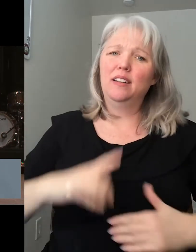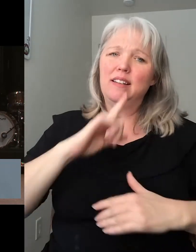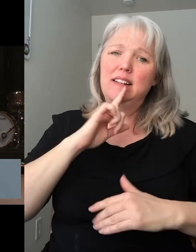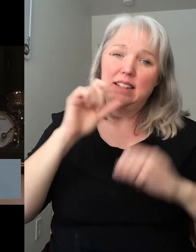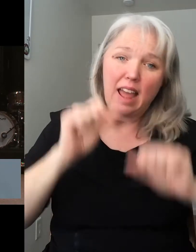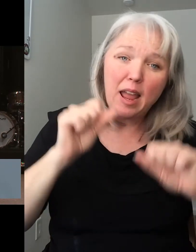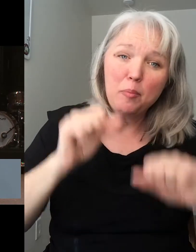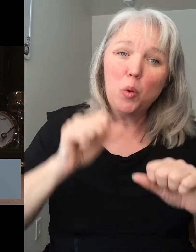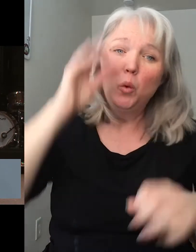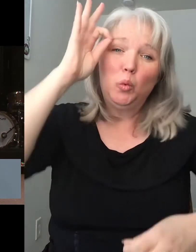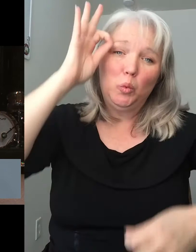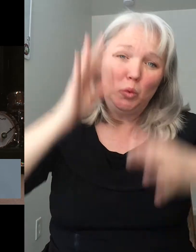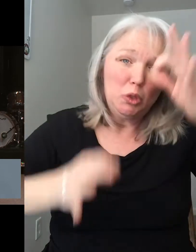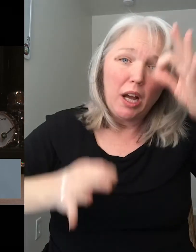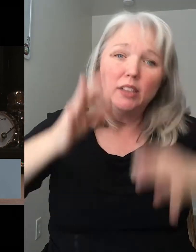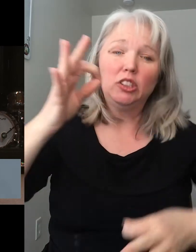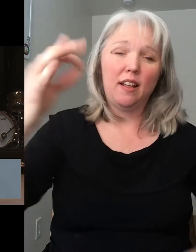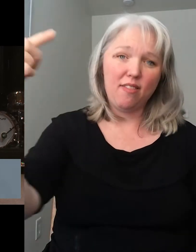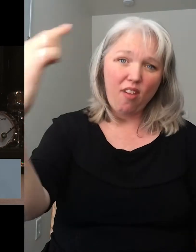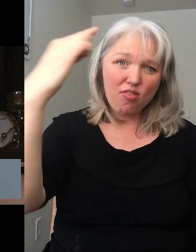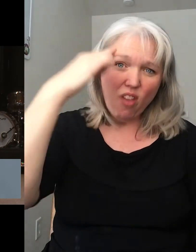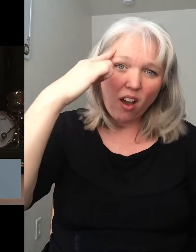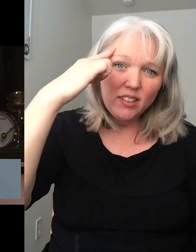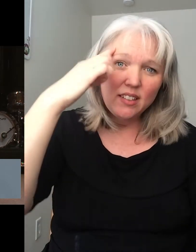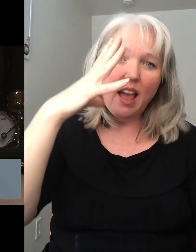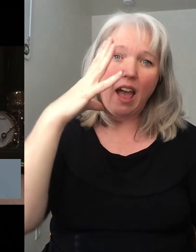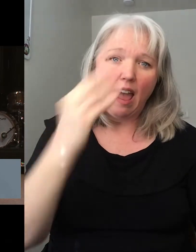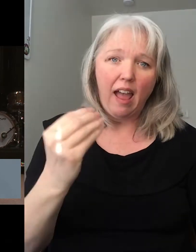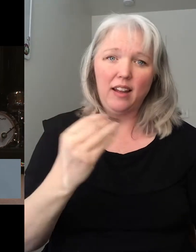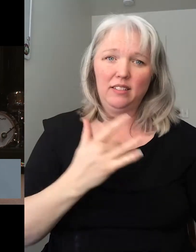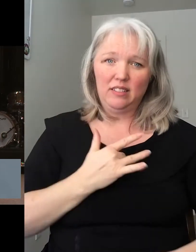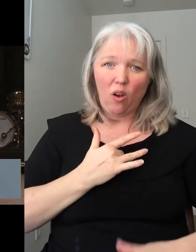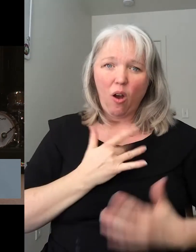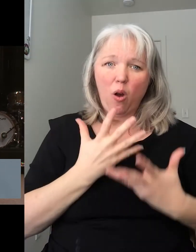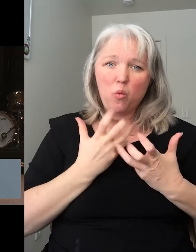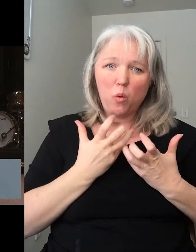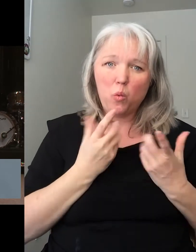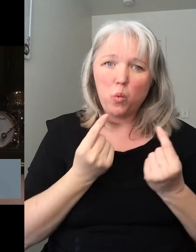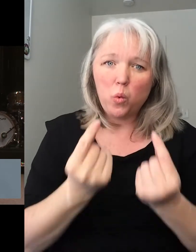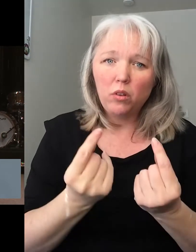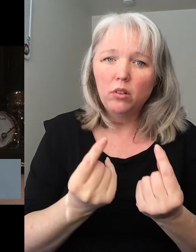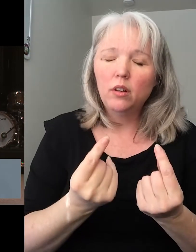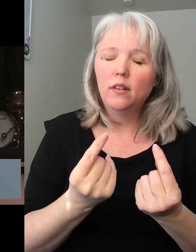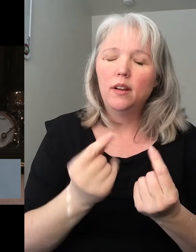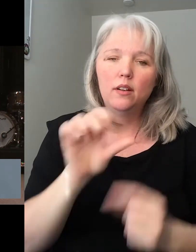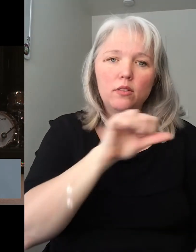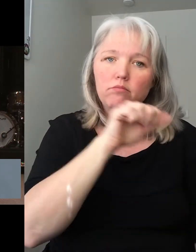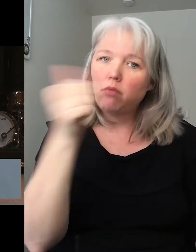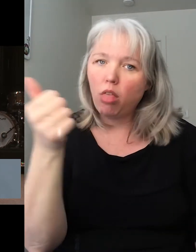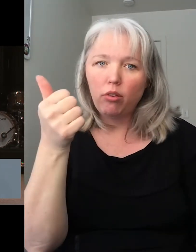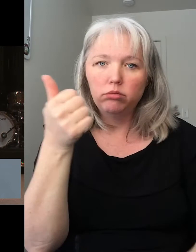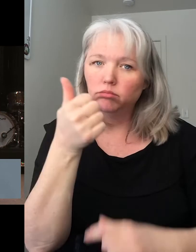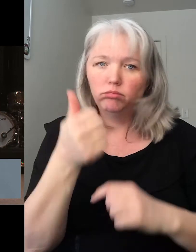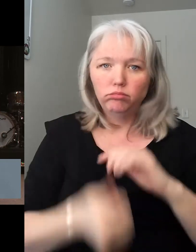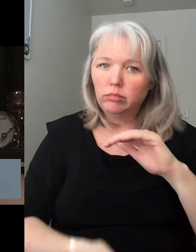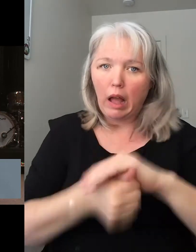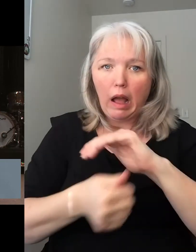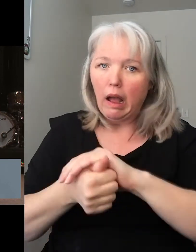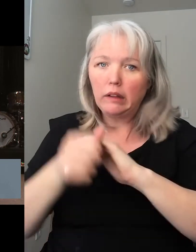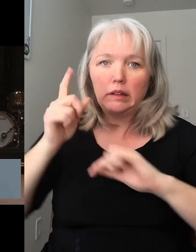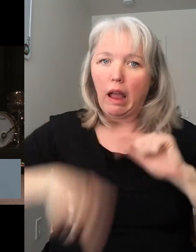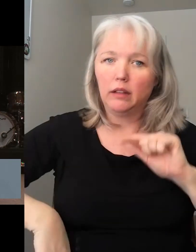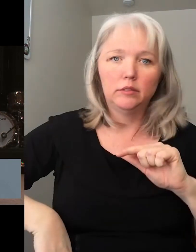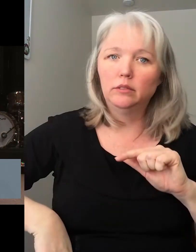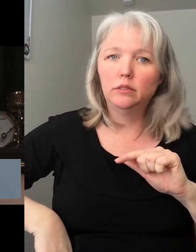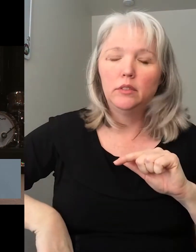and able to judge the thoughts and the intentions of the heart. And there is no creature hidden from